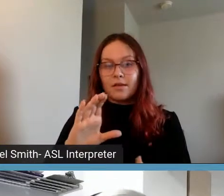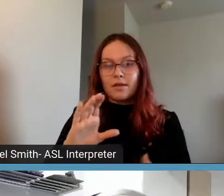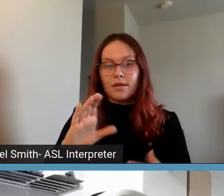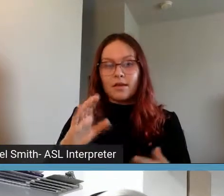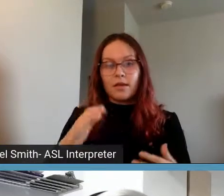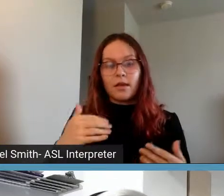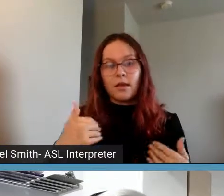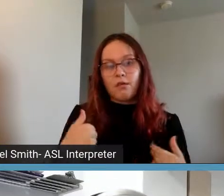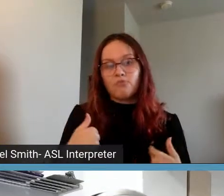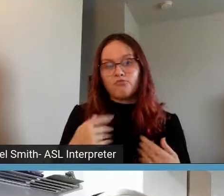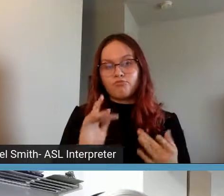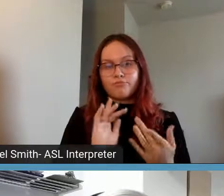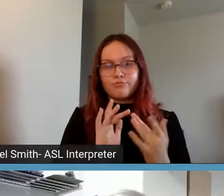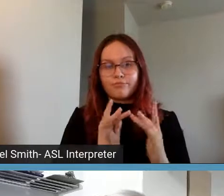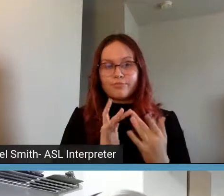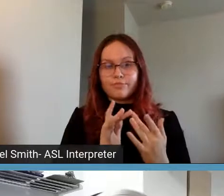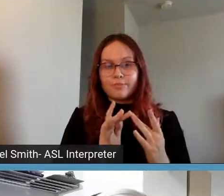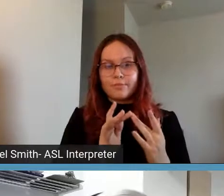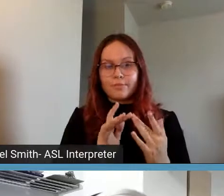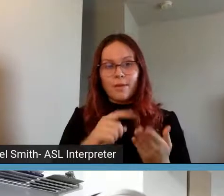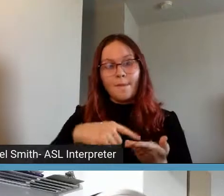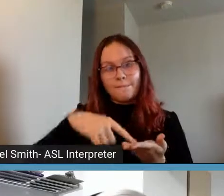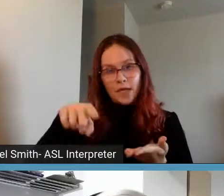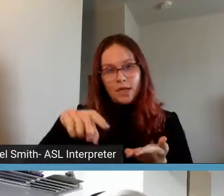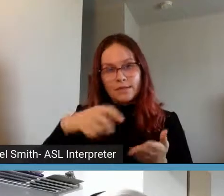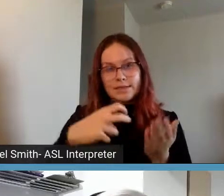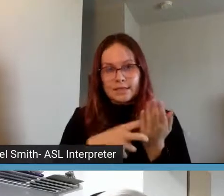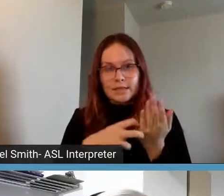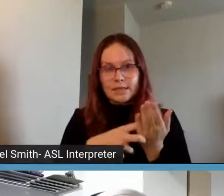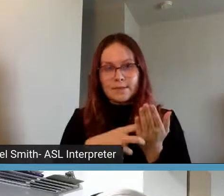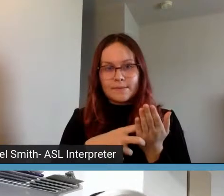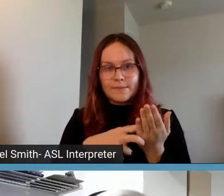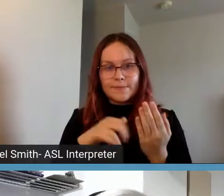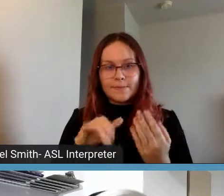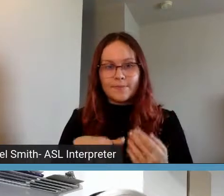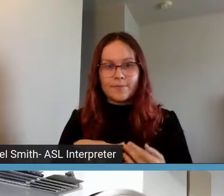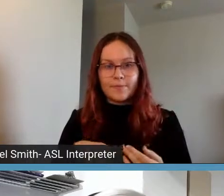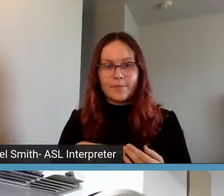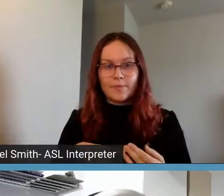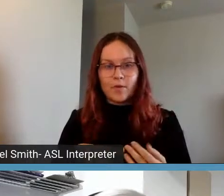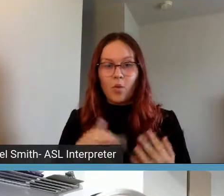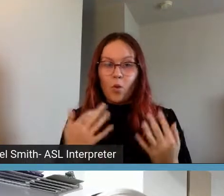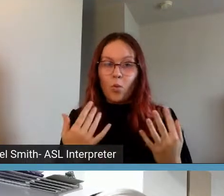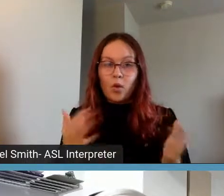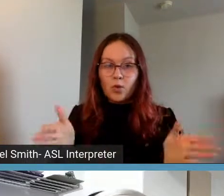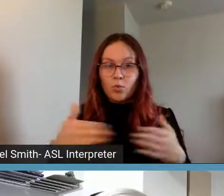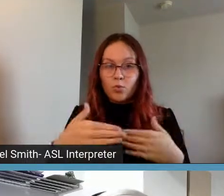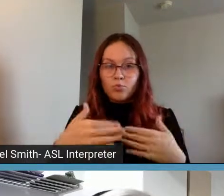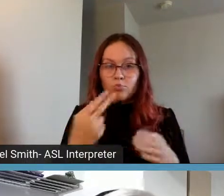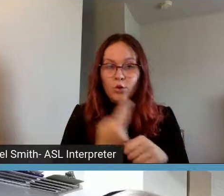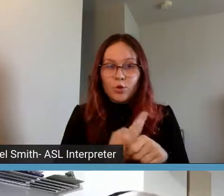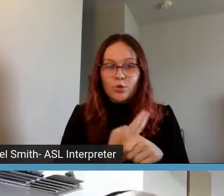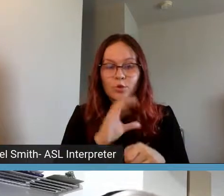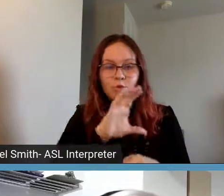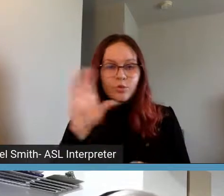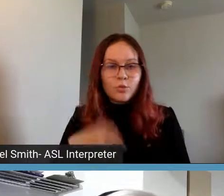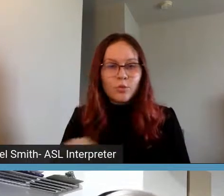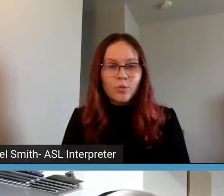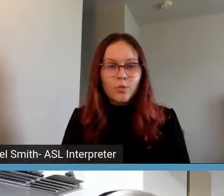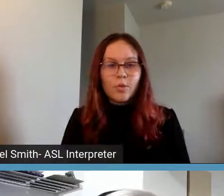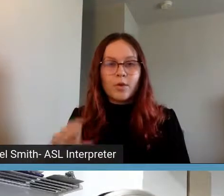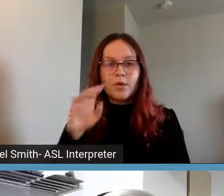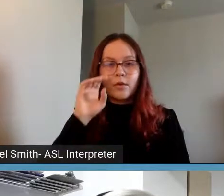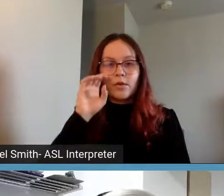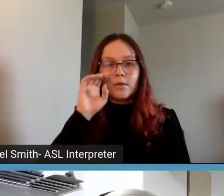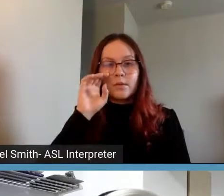some virtual programs that were ticketed. So we used the waiting room function of Zoom, cross-check